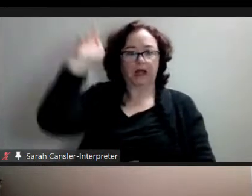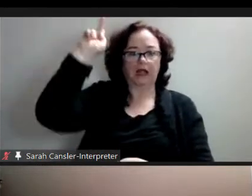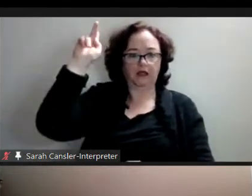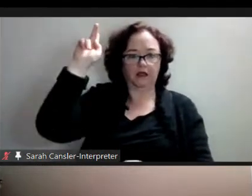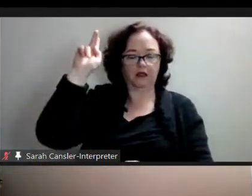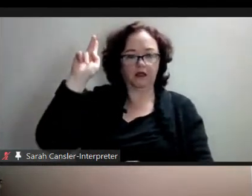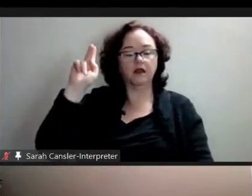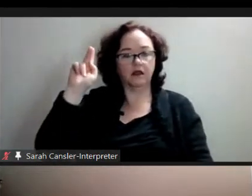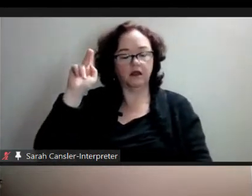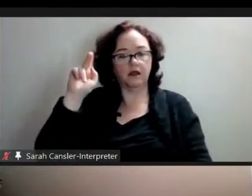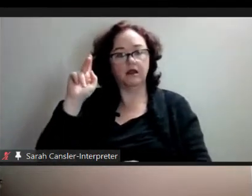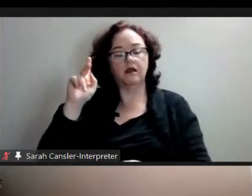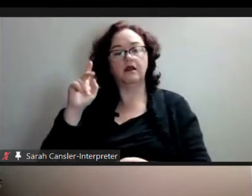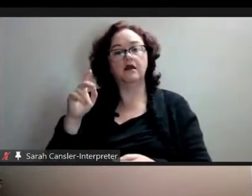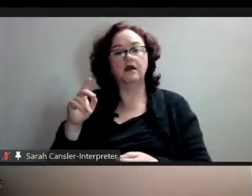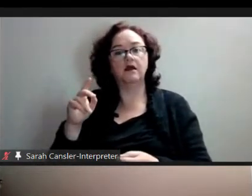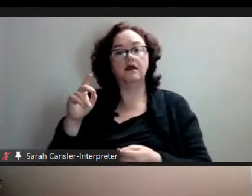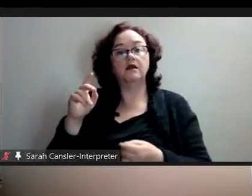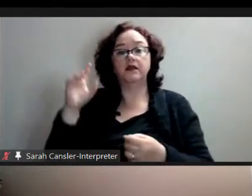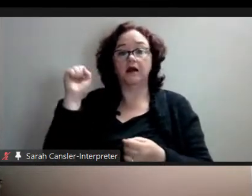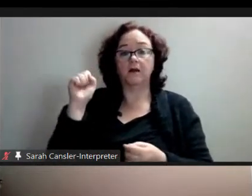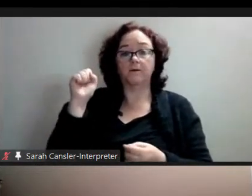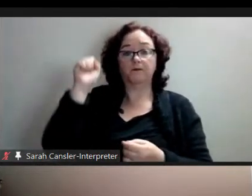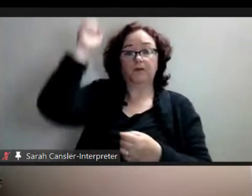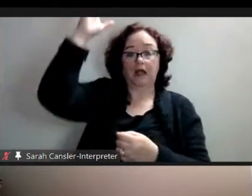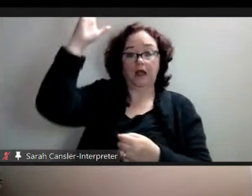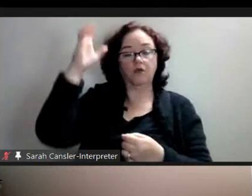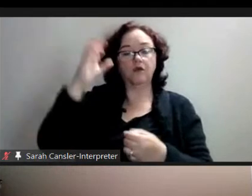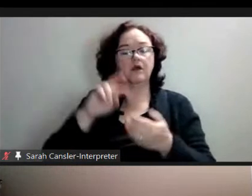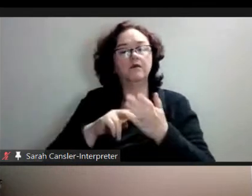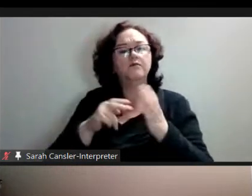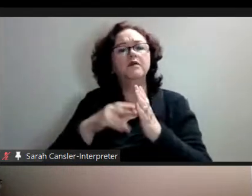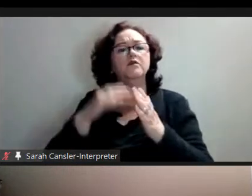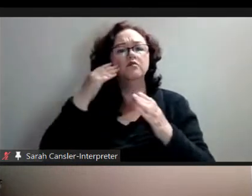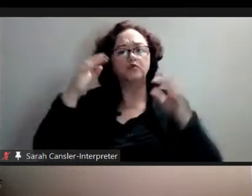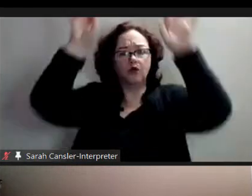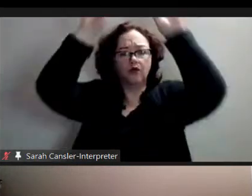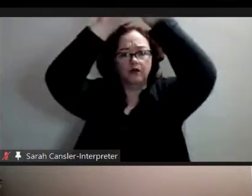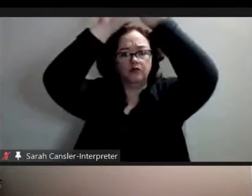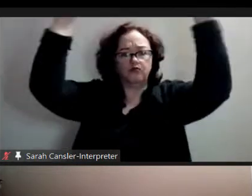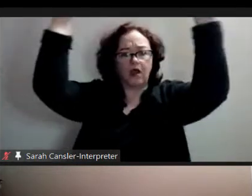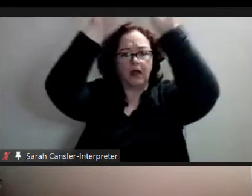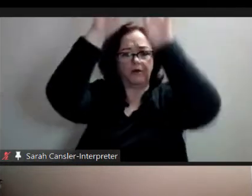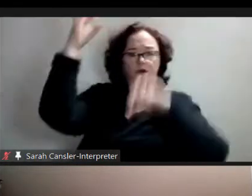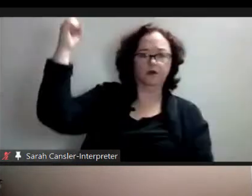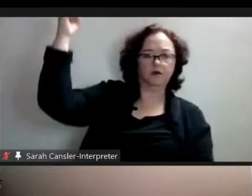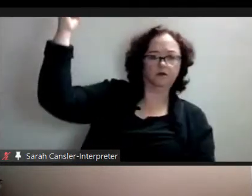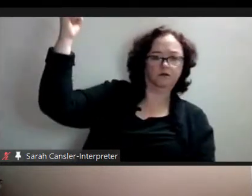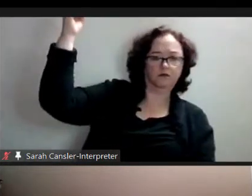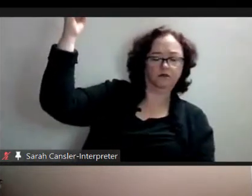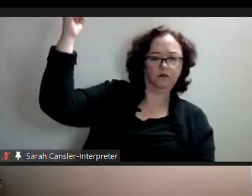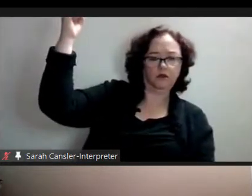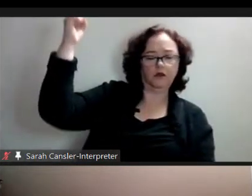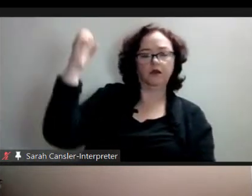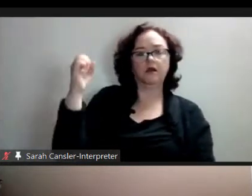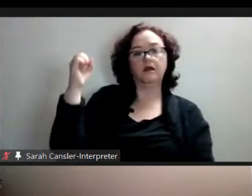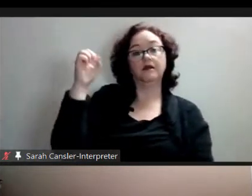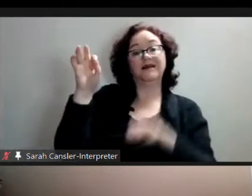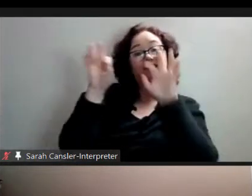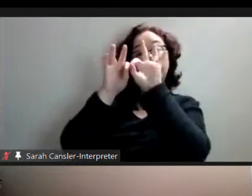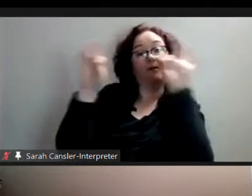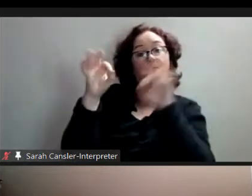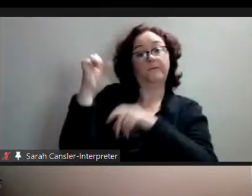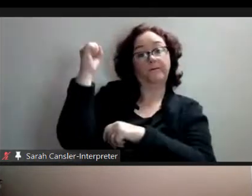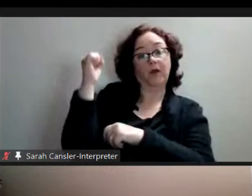even with the grab bar. So you have that overhead grab bar. The bottom of the swing down is even with the bottom of